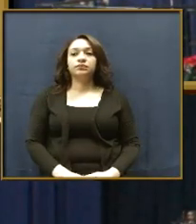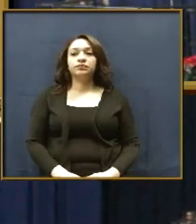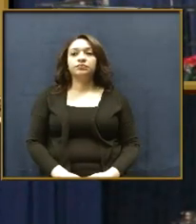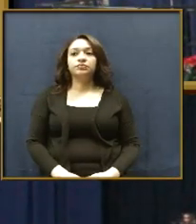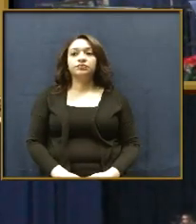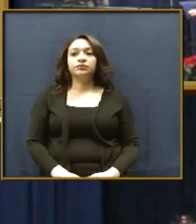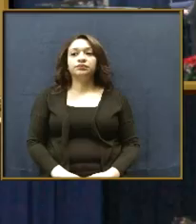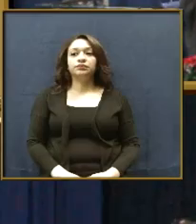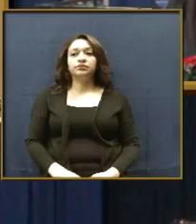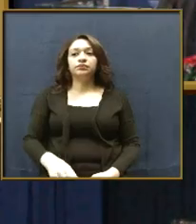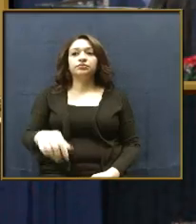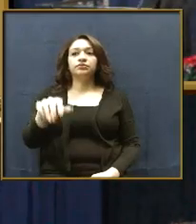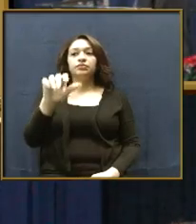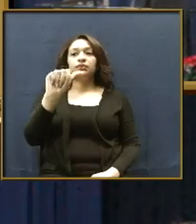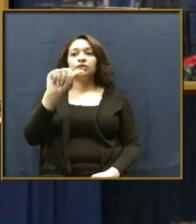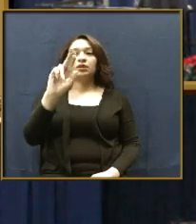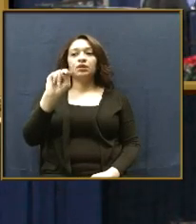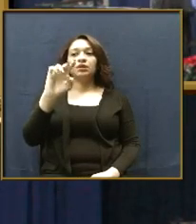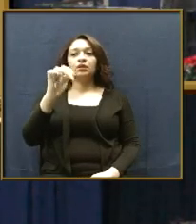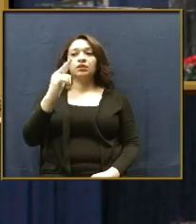Angela de la Peña Ramirez.